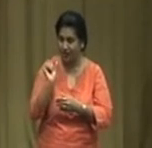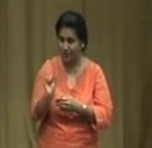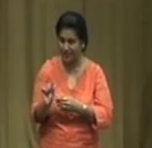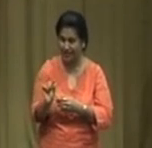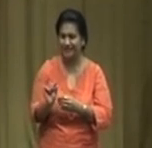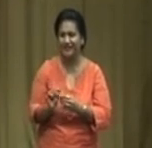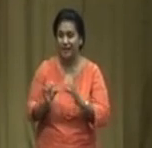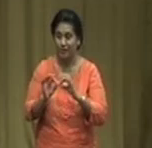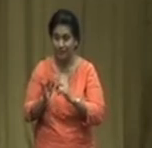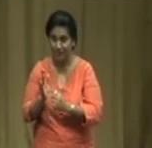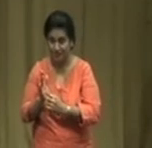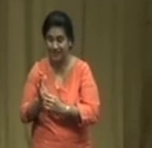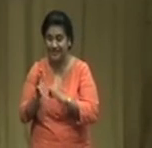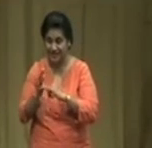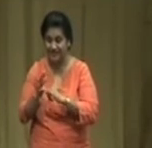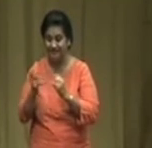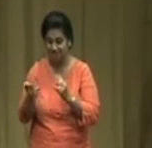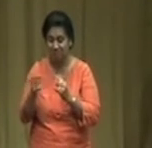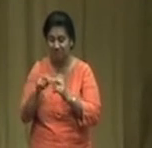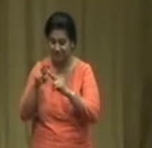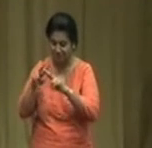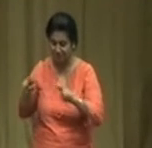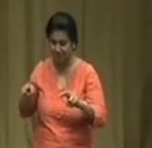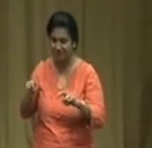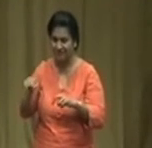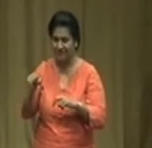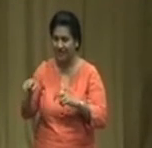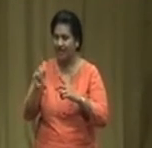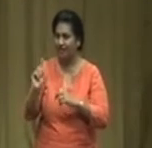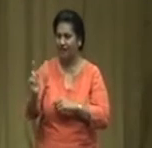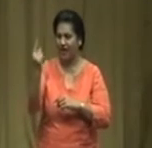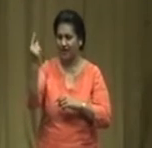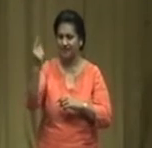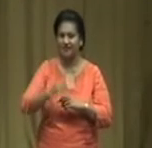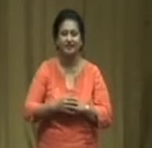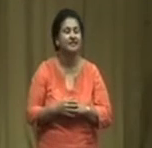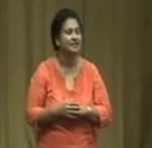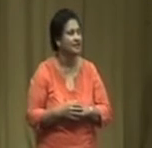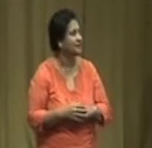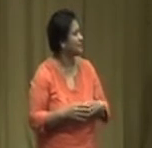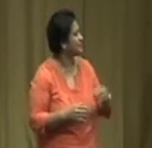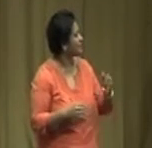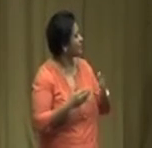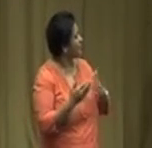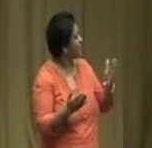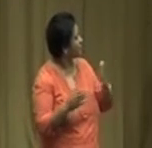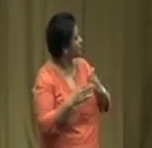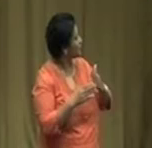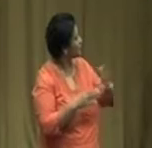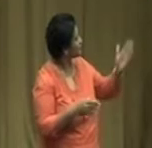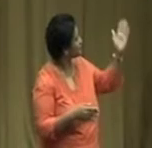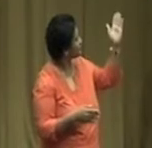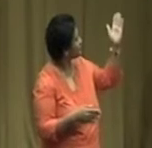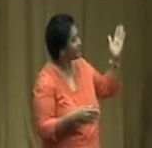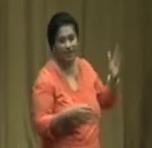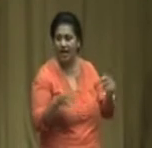being investigated. So how the system works. Introduction to Project Management comprises